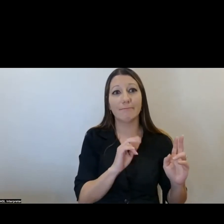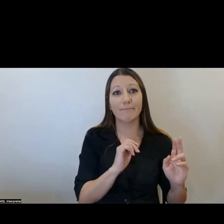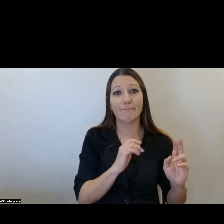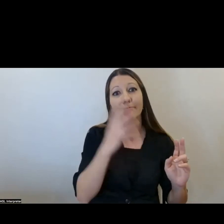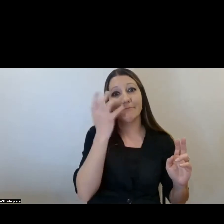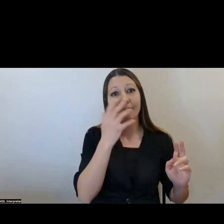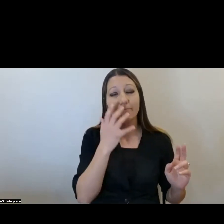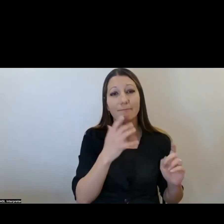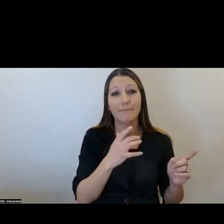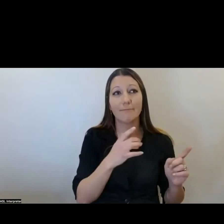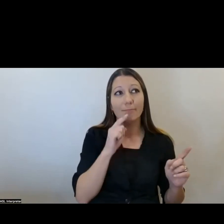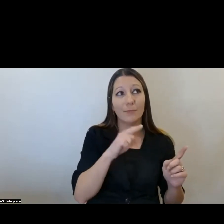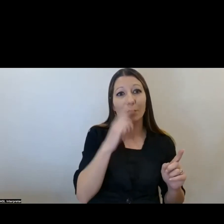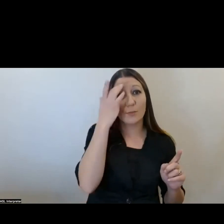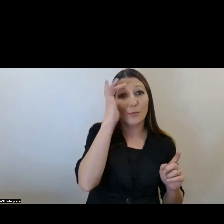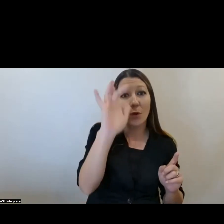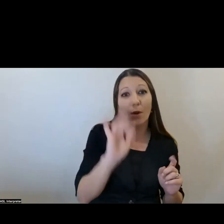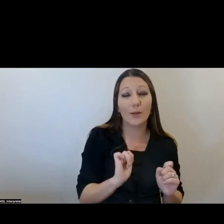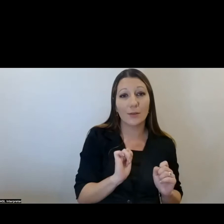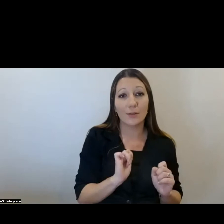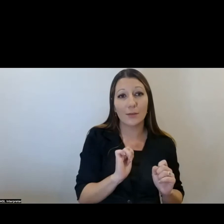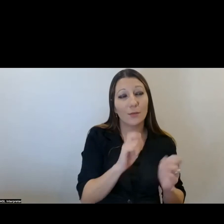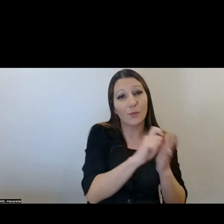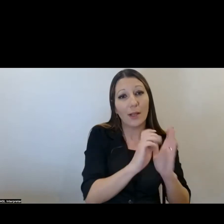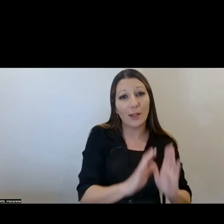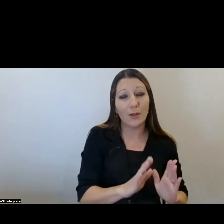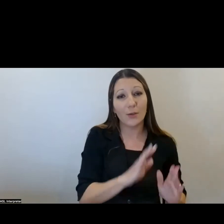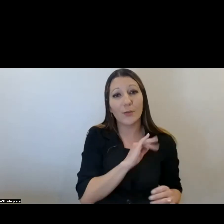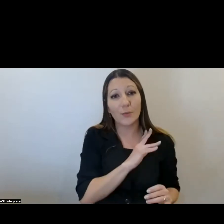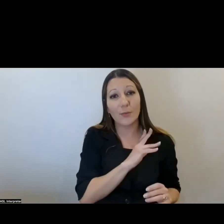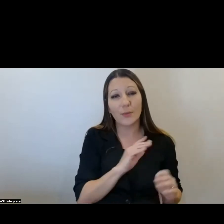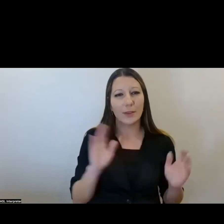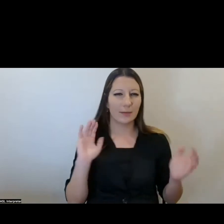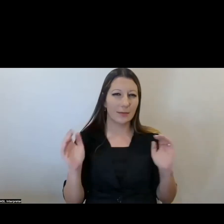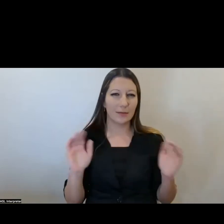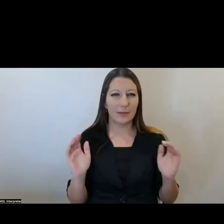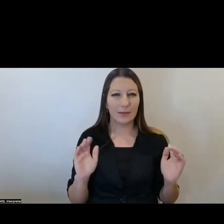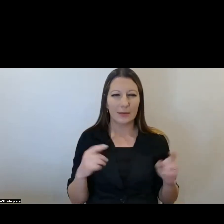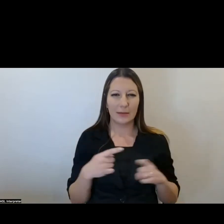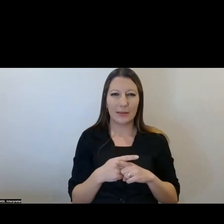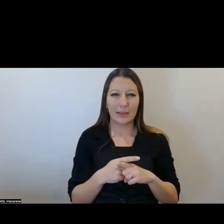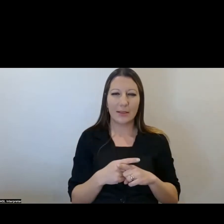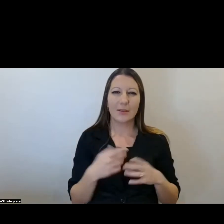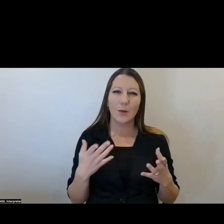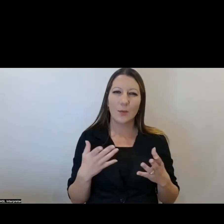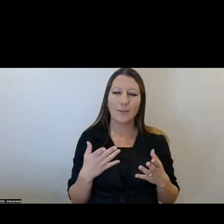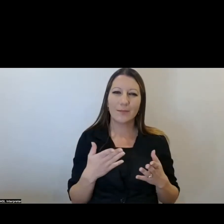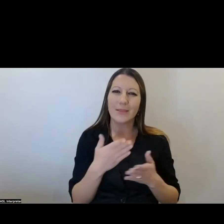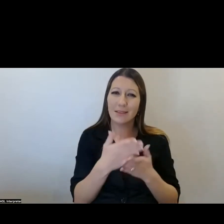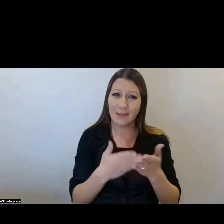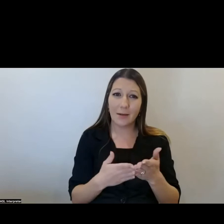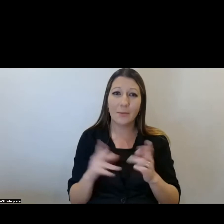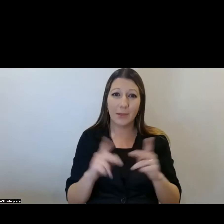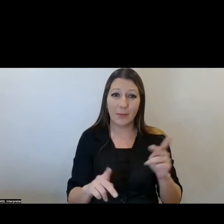the poets, some poets who we really kind of are romanticized